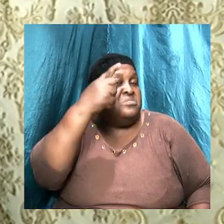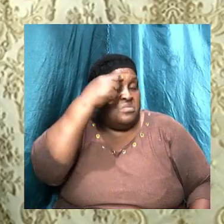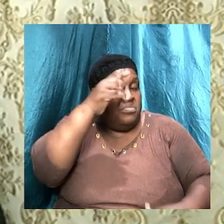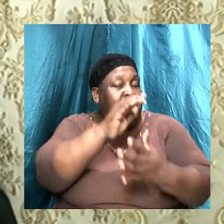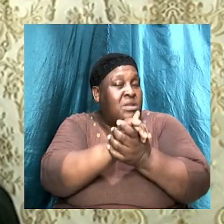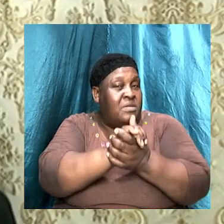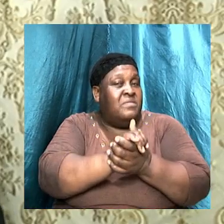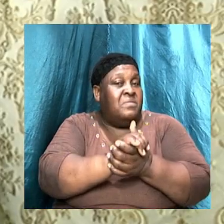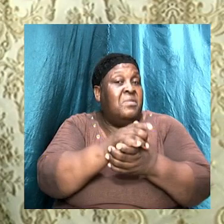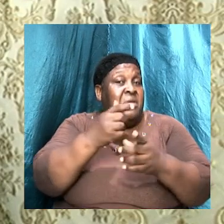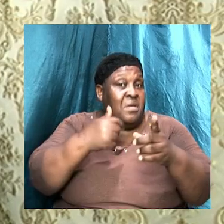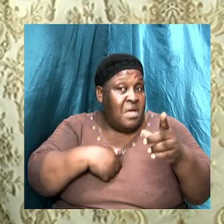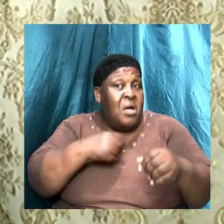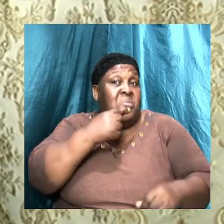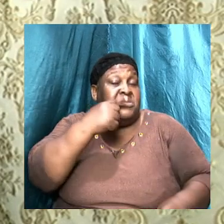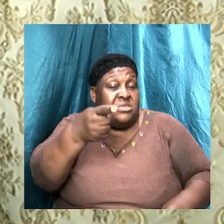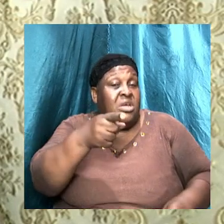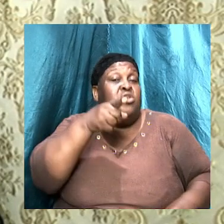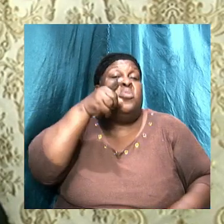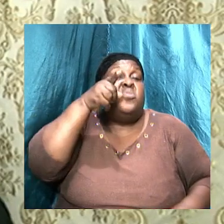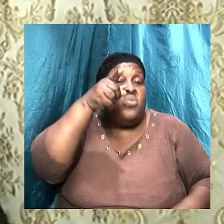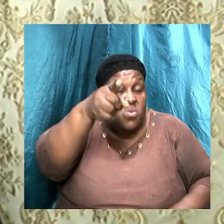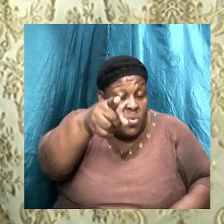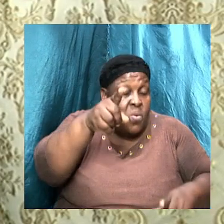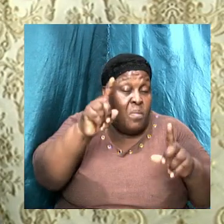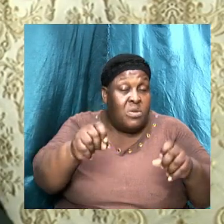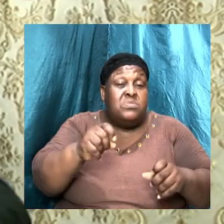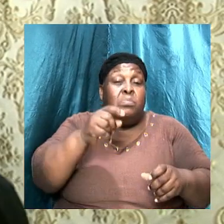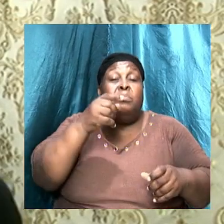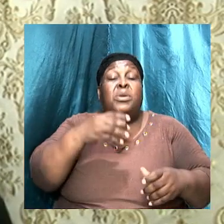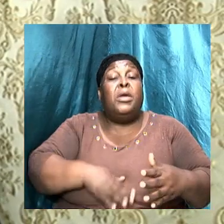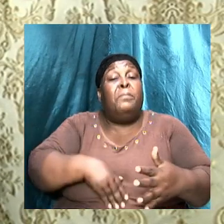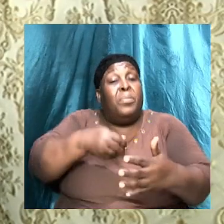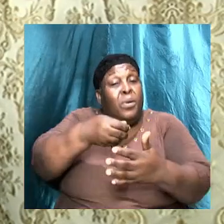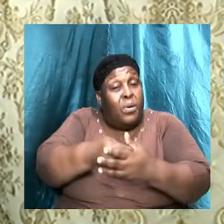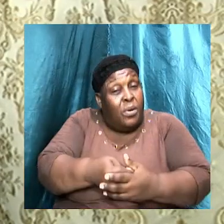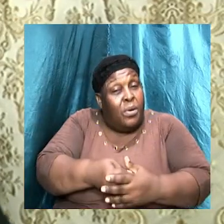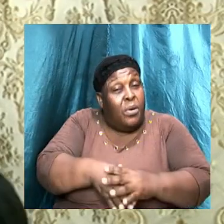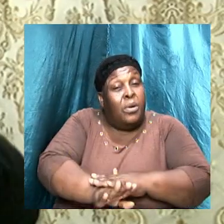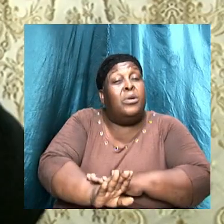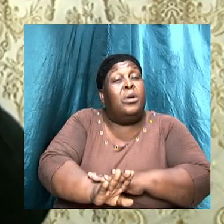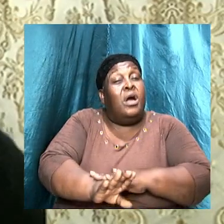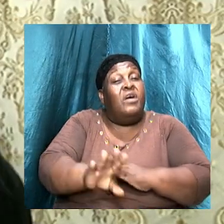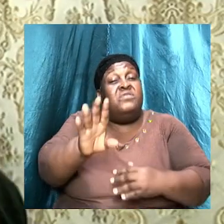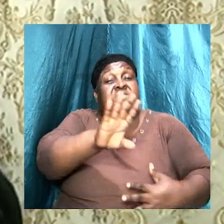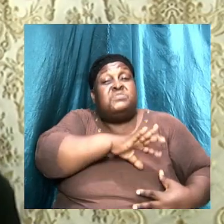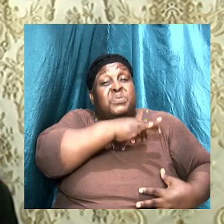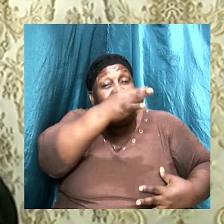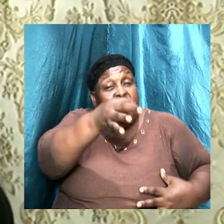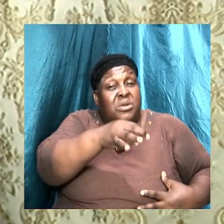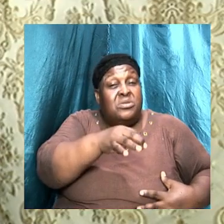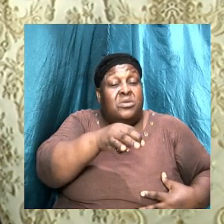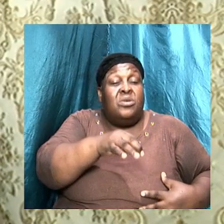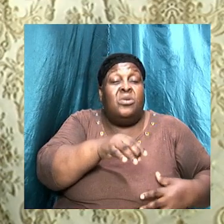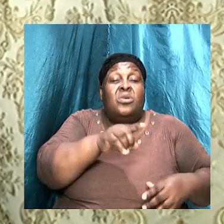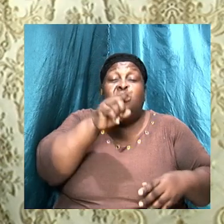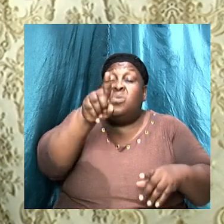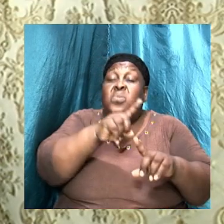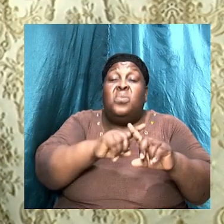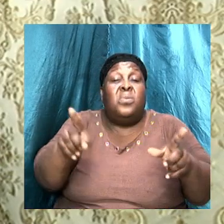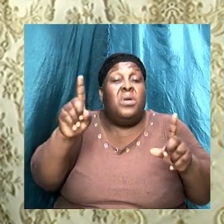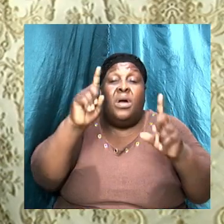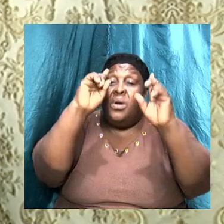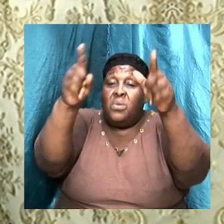I am saying that you must be born of the spirit if you don't born of the spirit you cannot make it into the